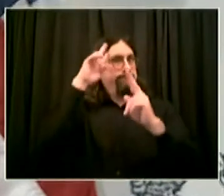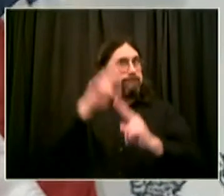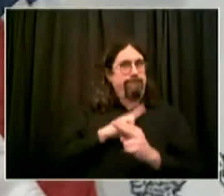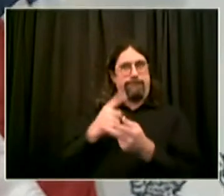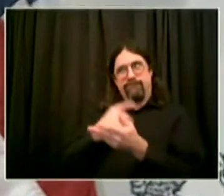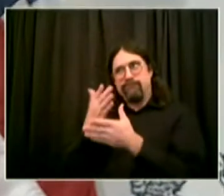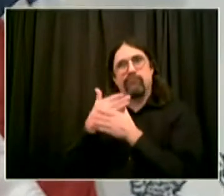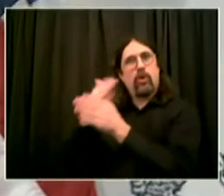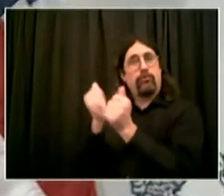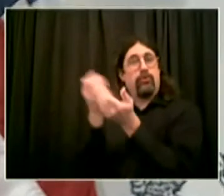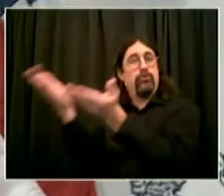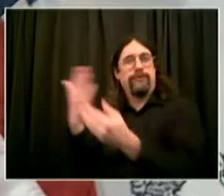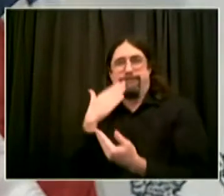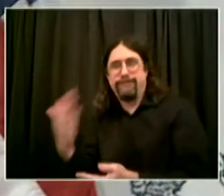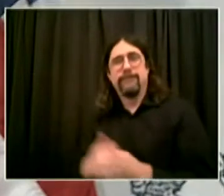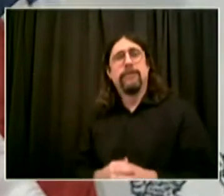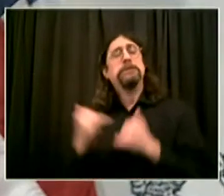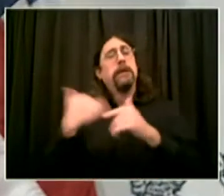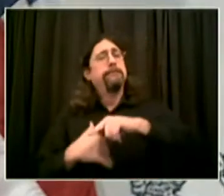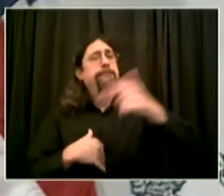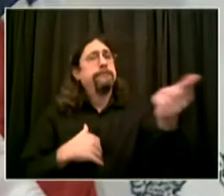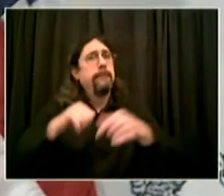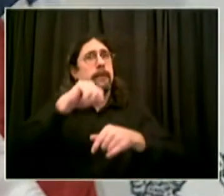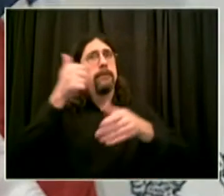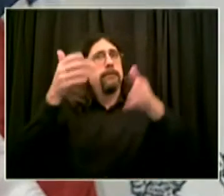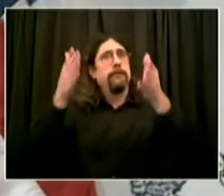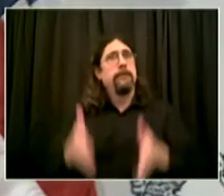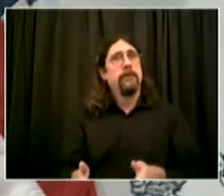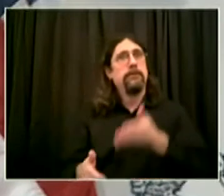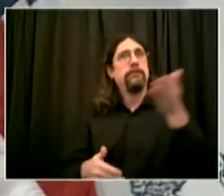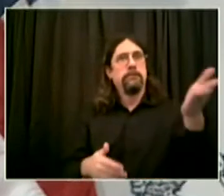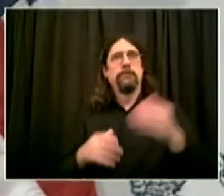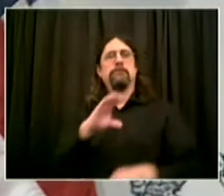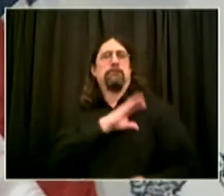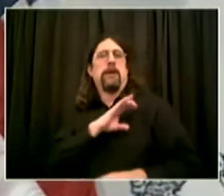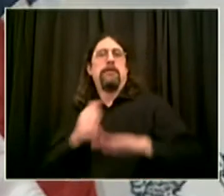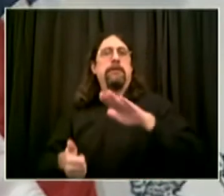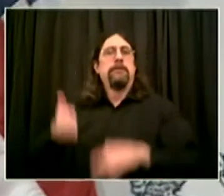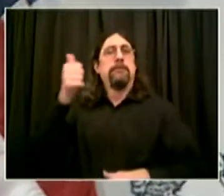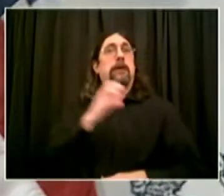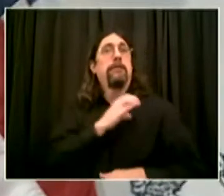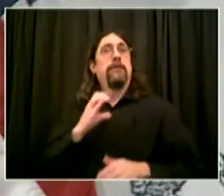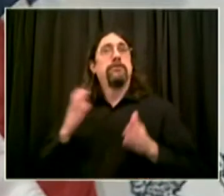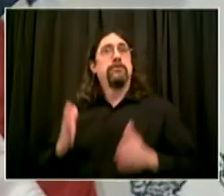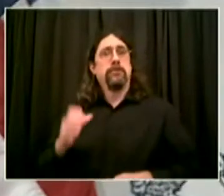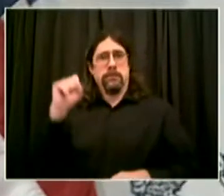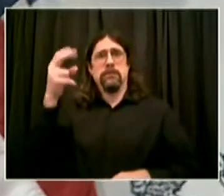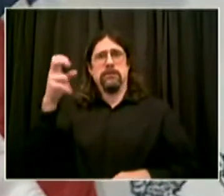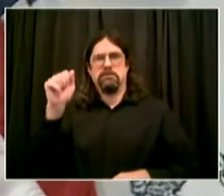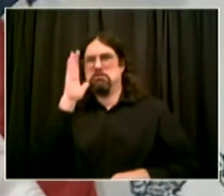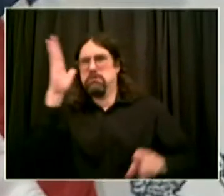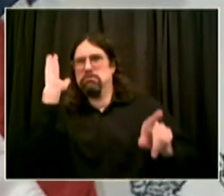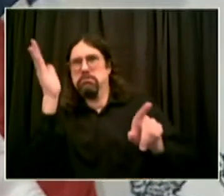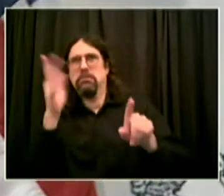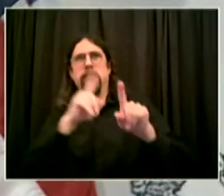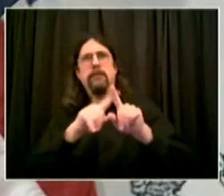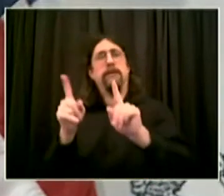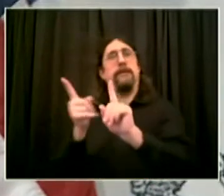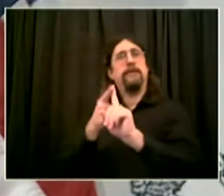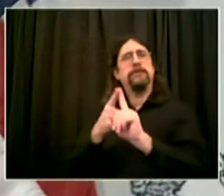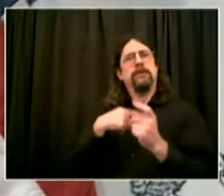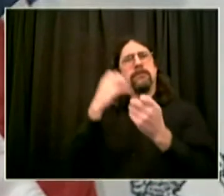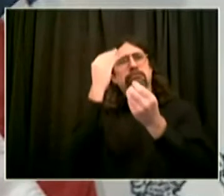it's interesting to me when I've talked to Commissioner Shea over the years a special warmth comes into his voice when he talks